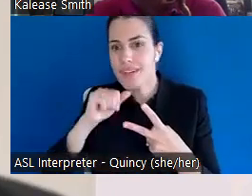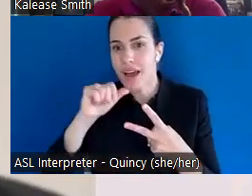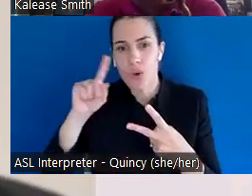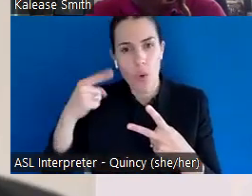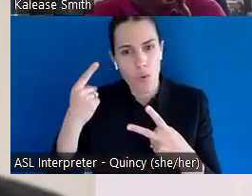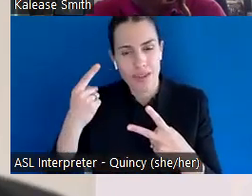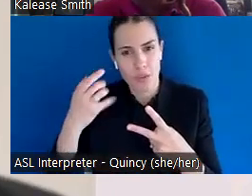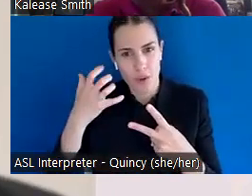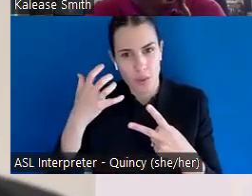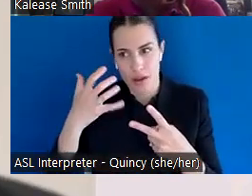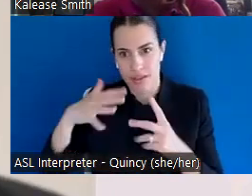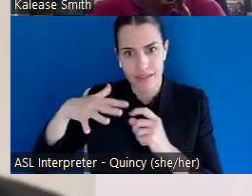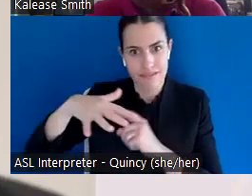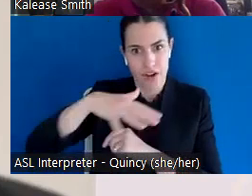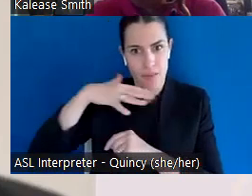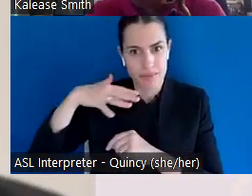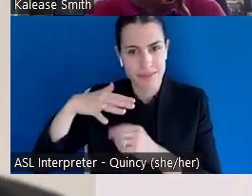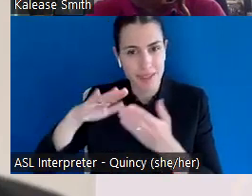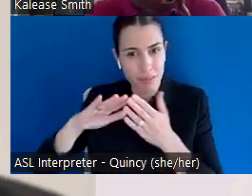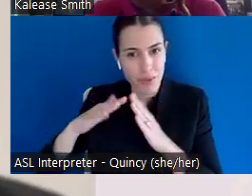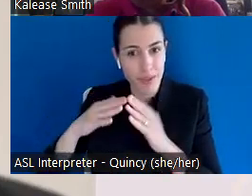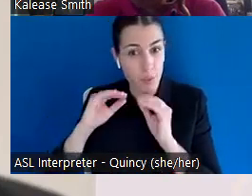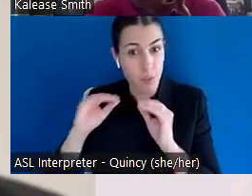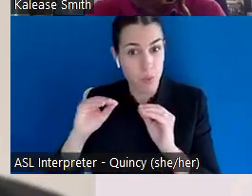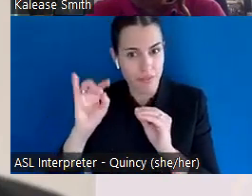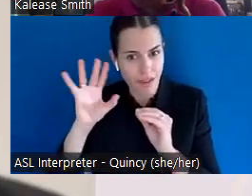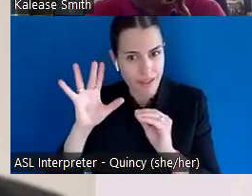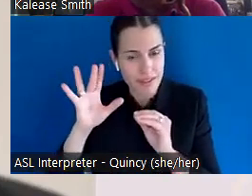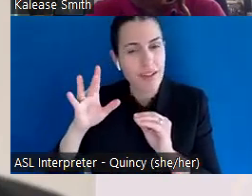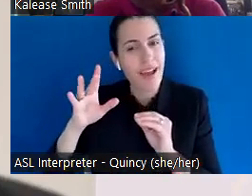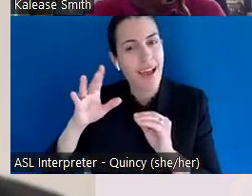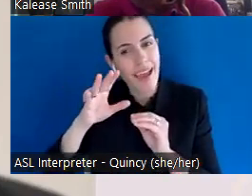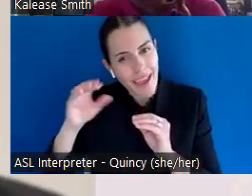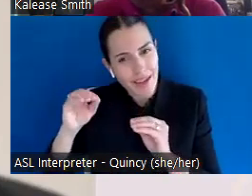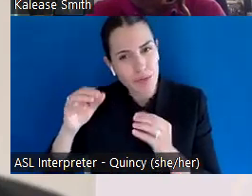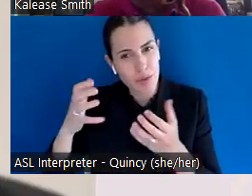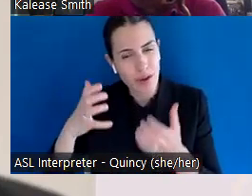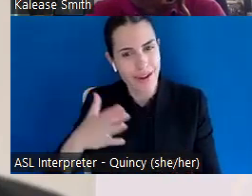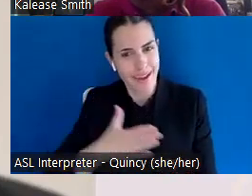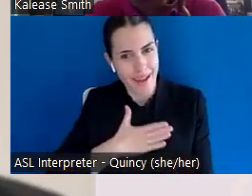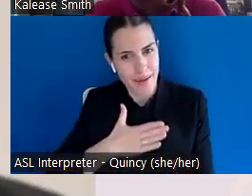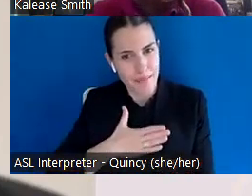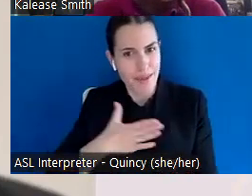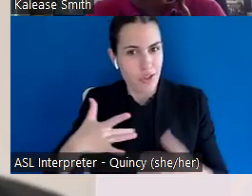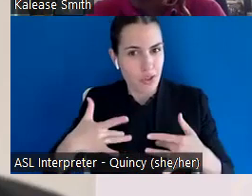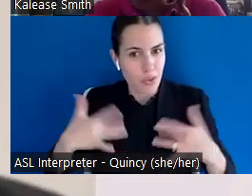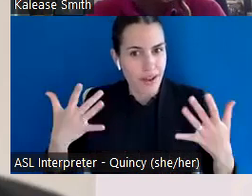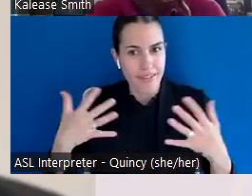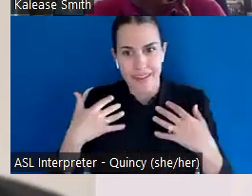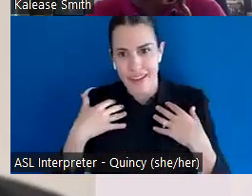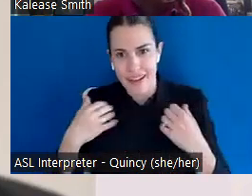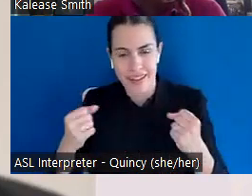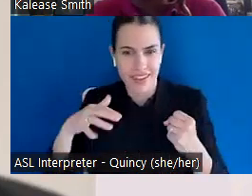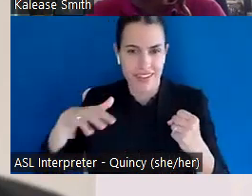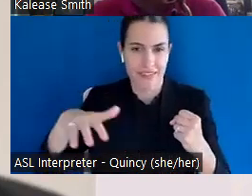in environments and communities that are free from violence, but we also want to live in happy, thriving, and healthy environments